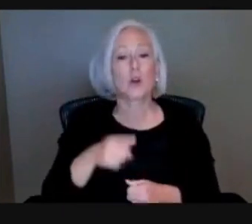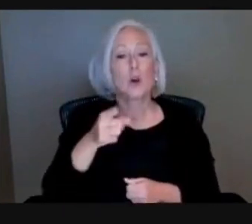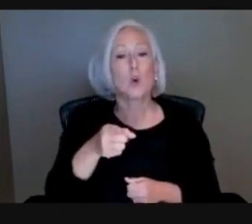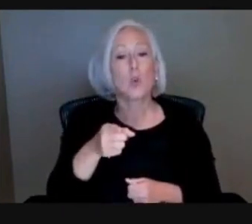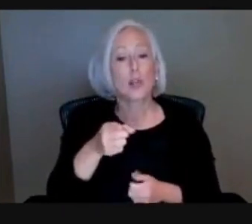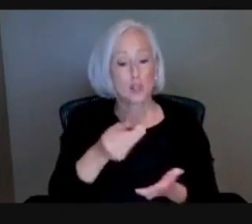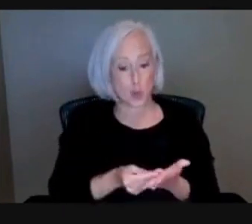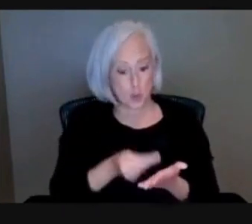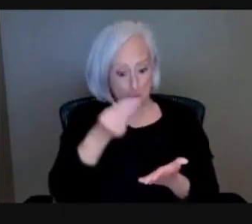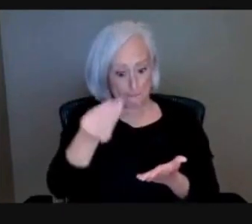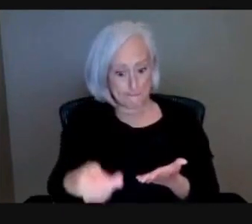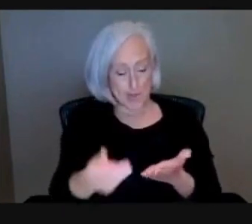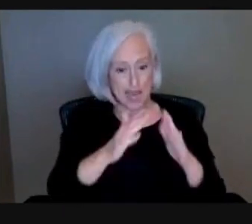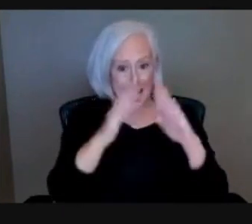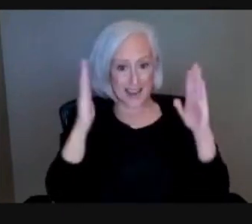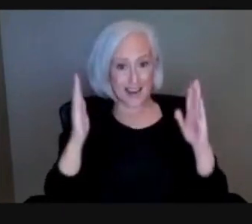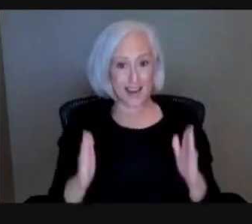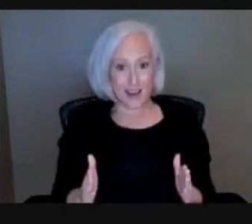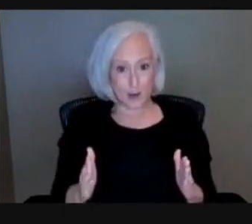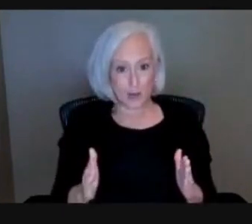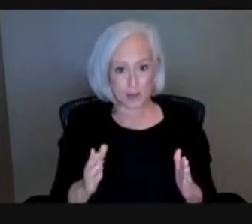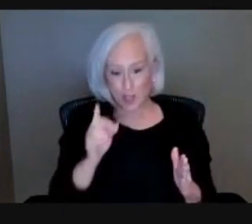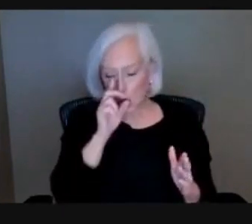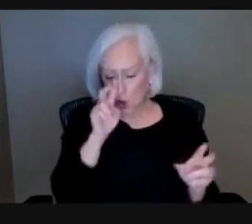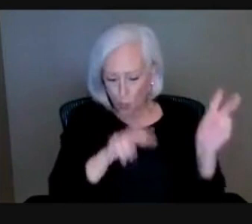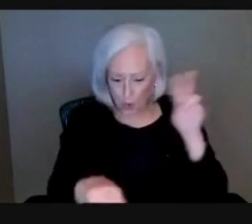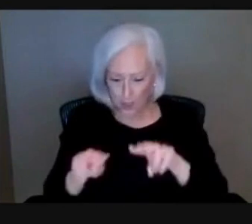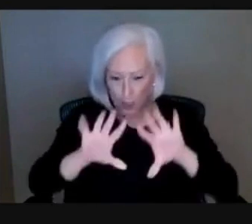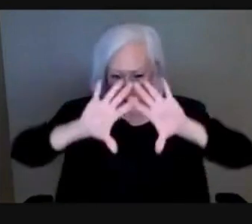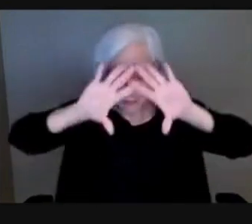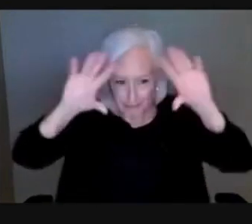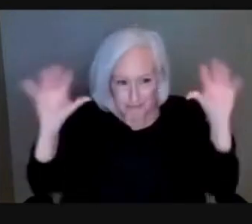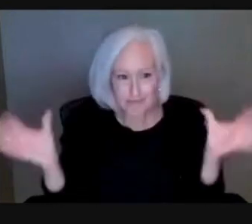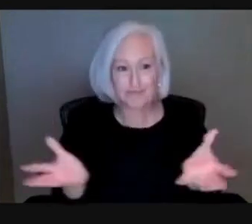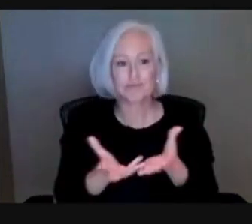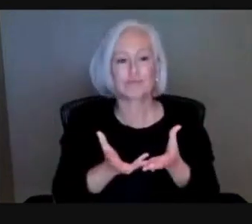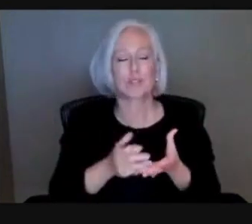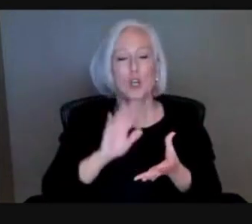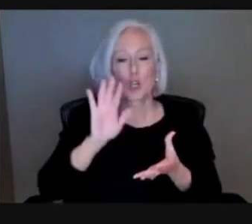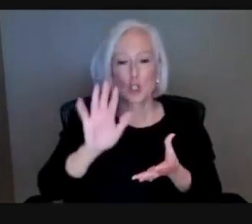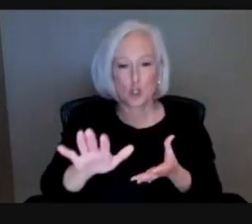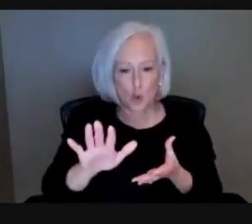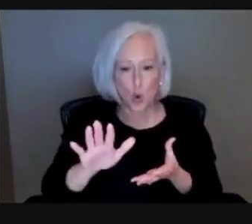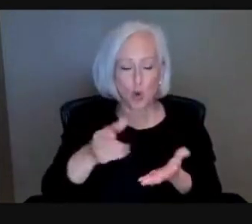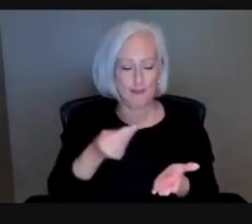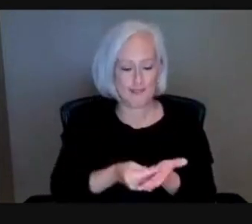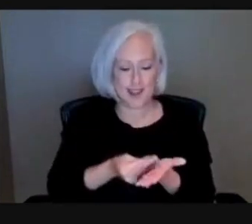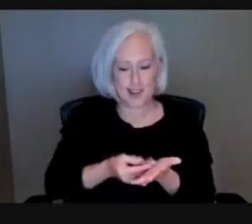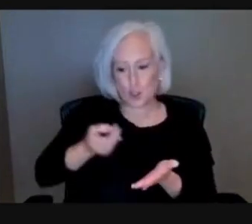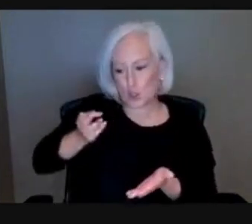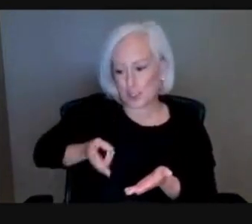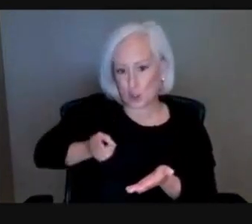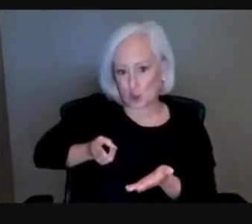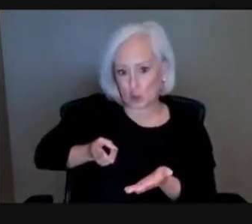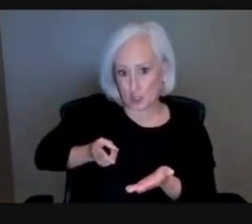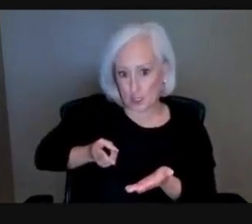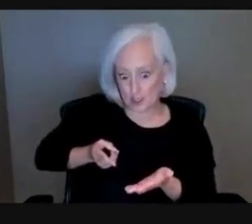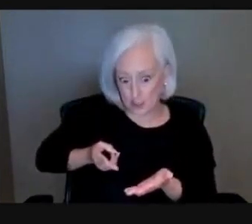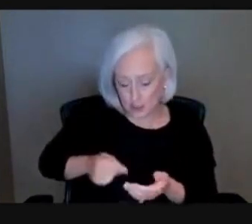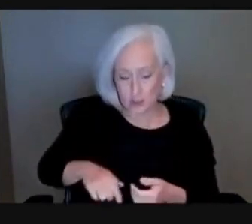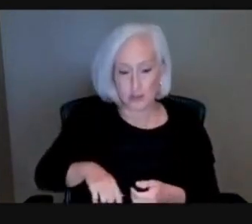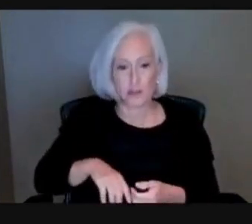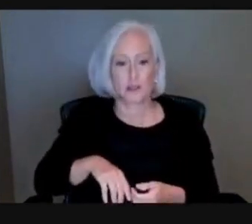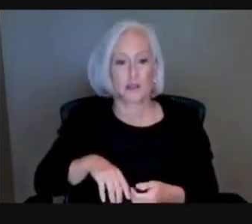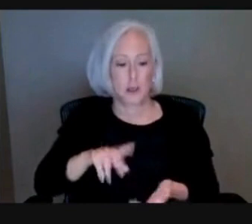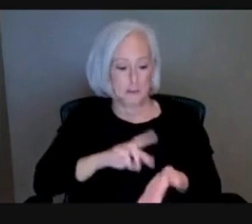purchase a home, we look at your whole entire gamut. So we look at your entire financial and